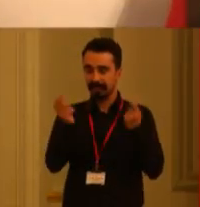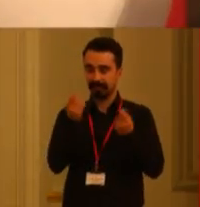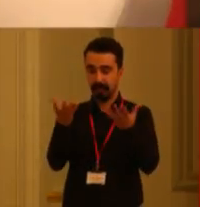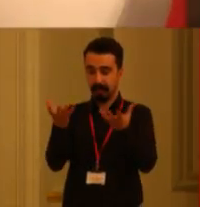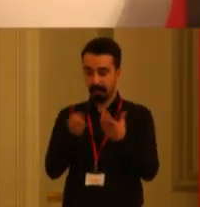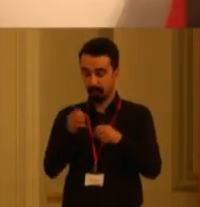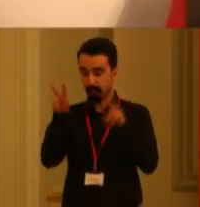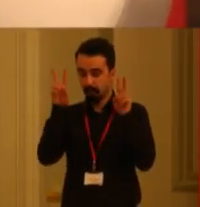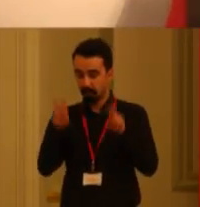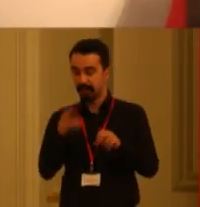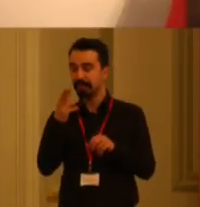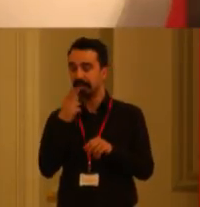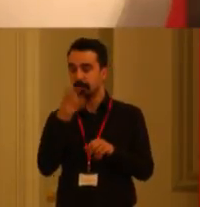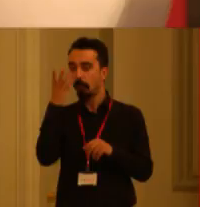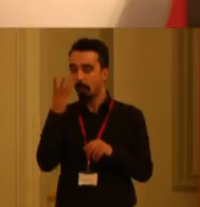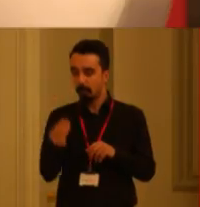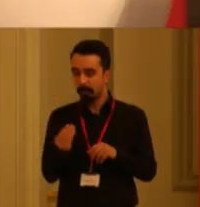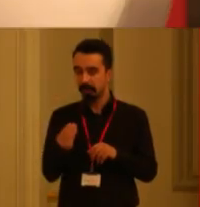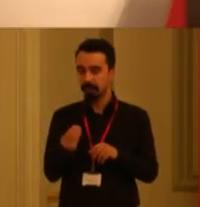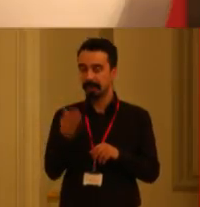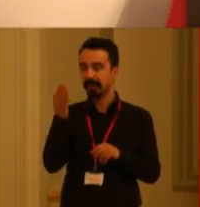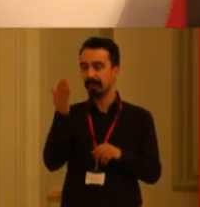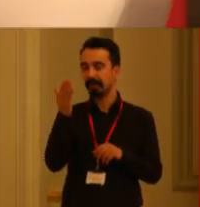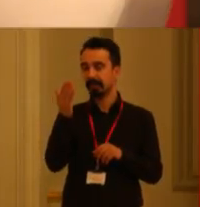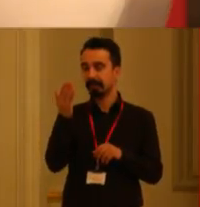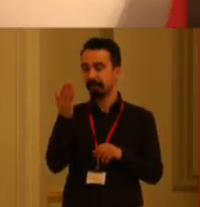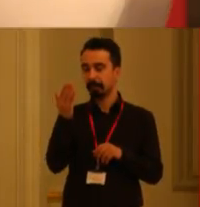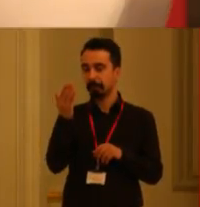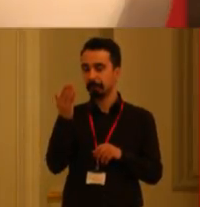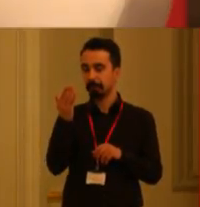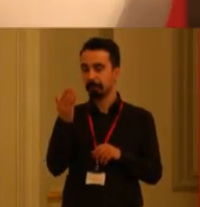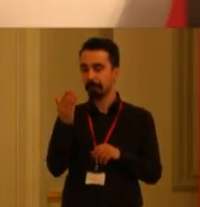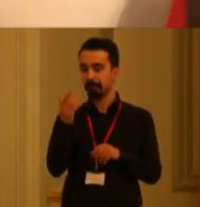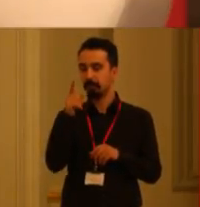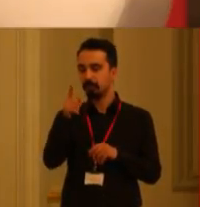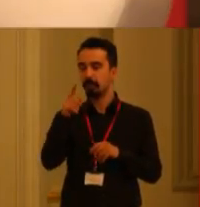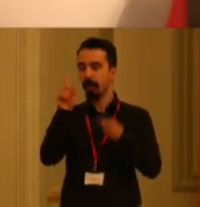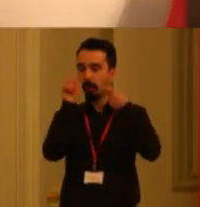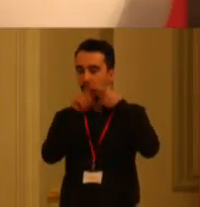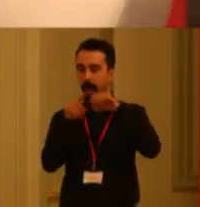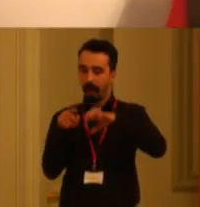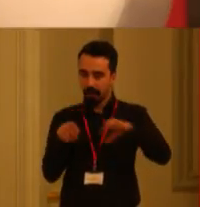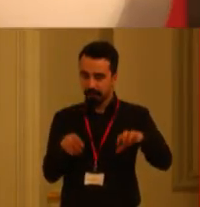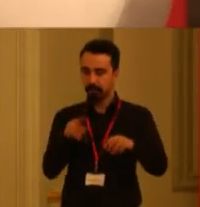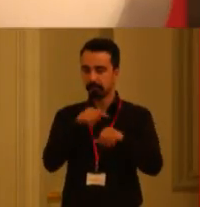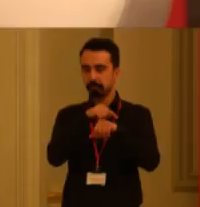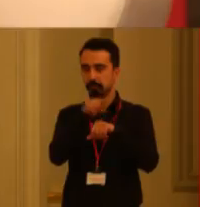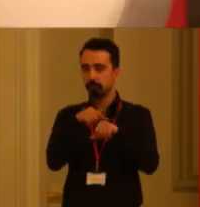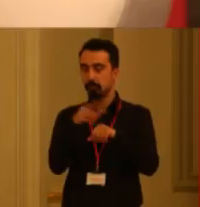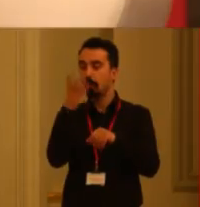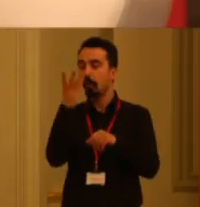their breastfeeding leave. Being a woman in the employment market,